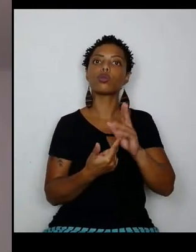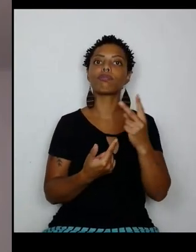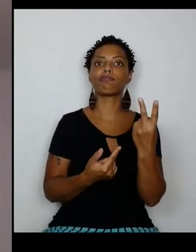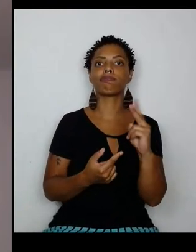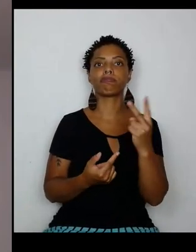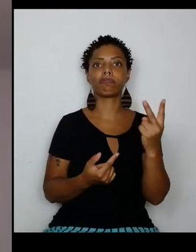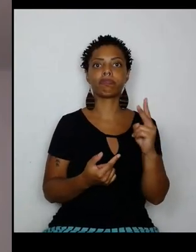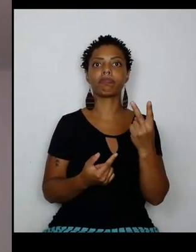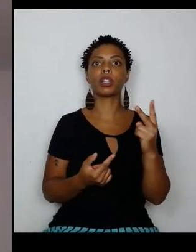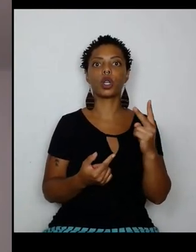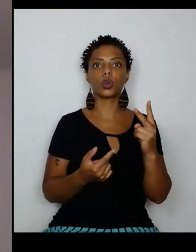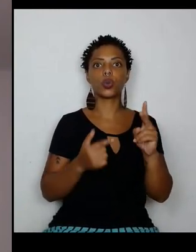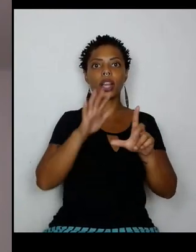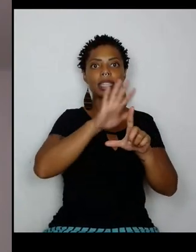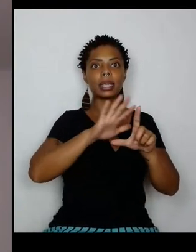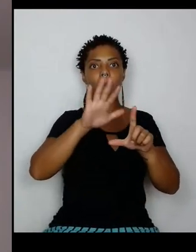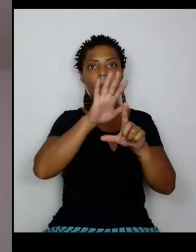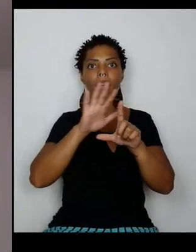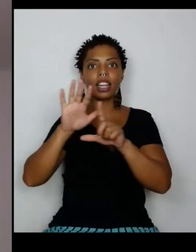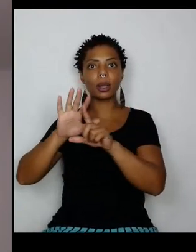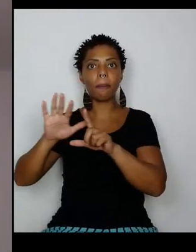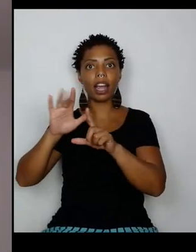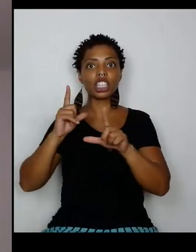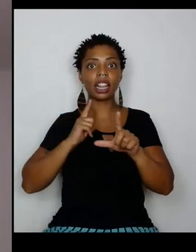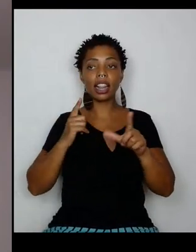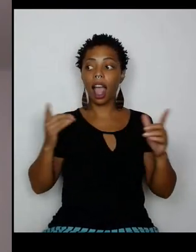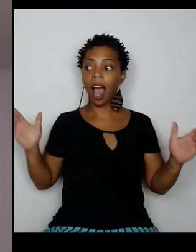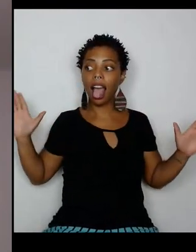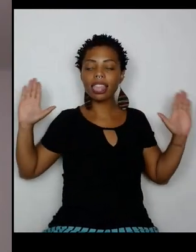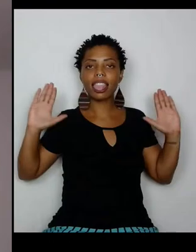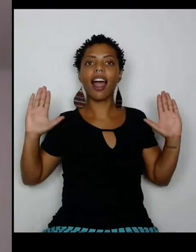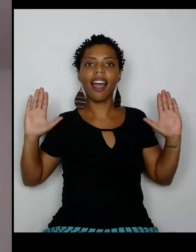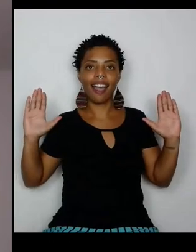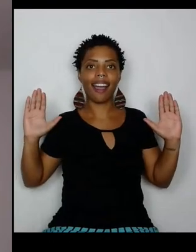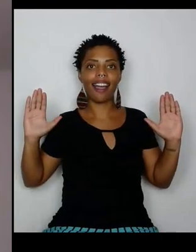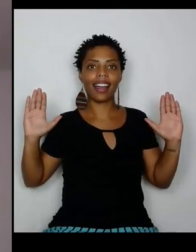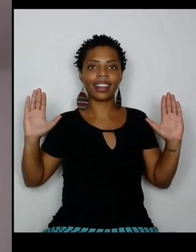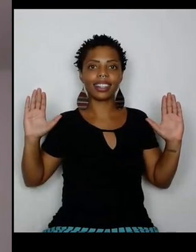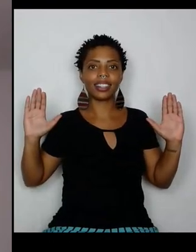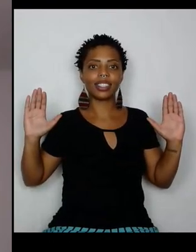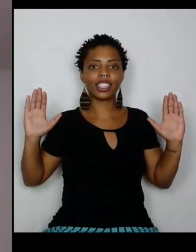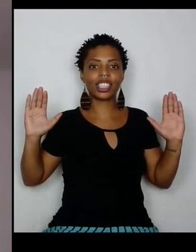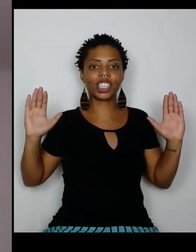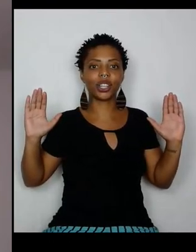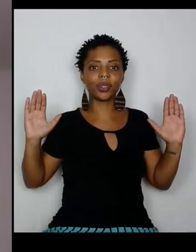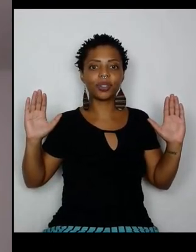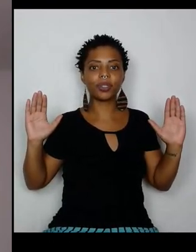showed us these two figures in the background